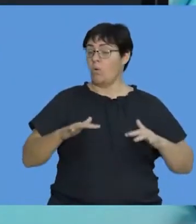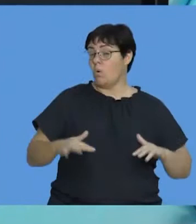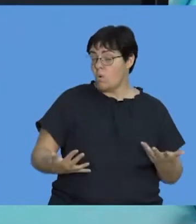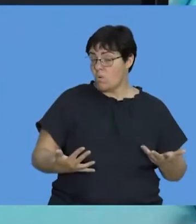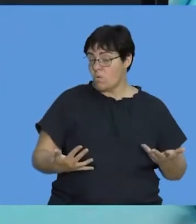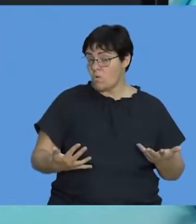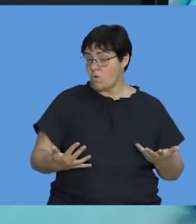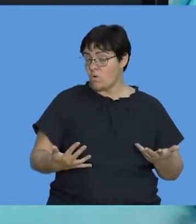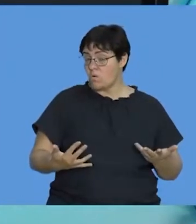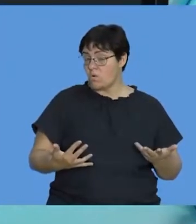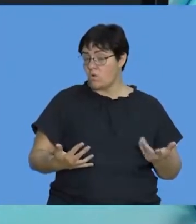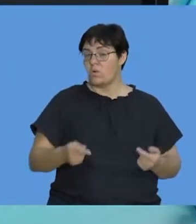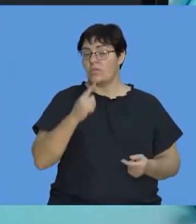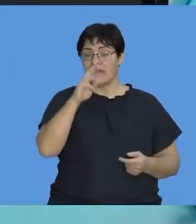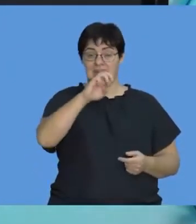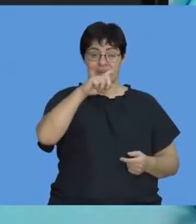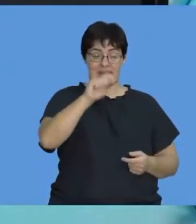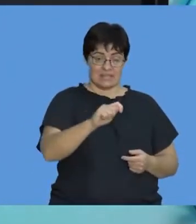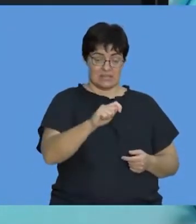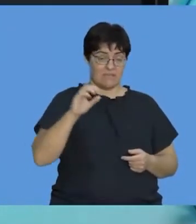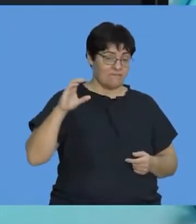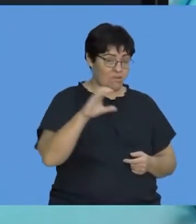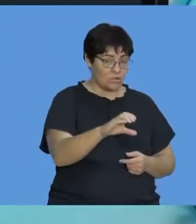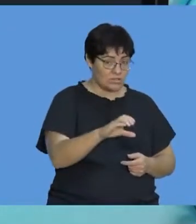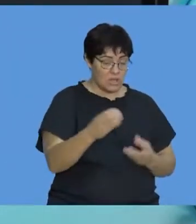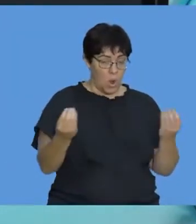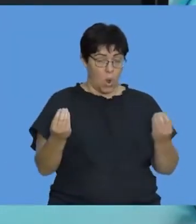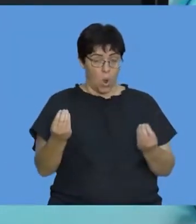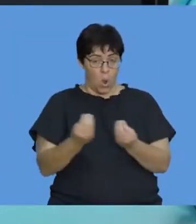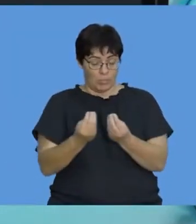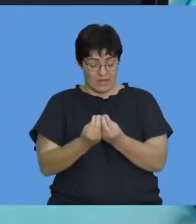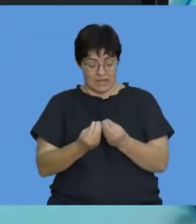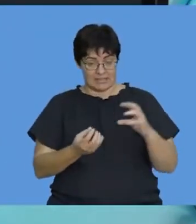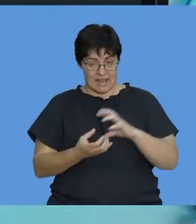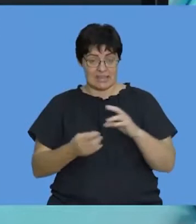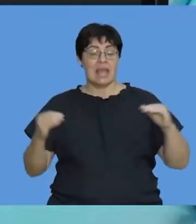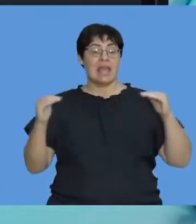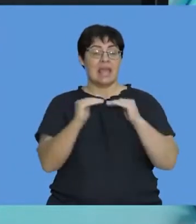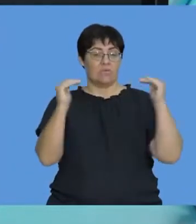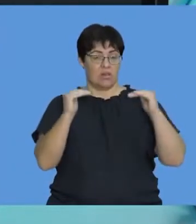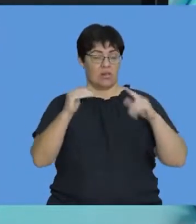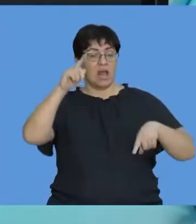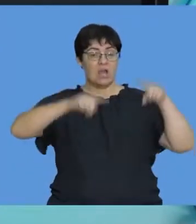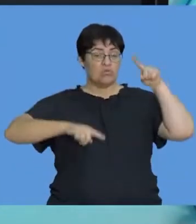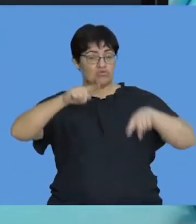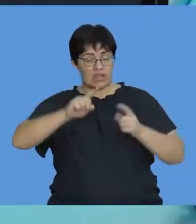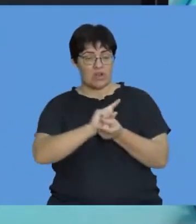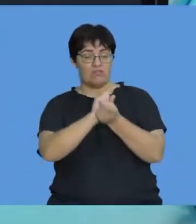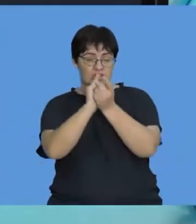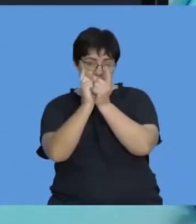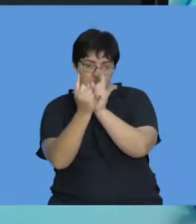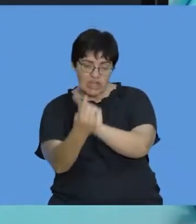Or you can tell me that the net force acting on an object is equal to the rate